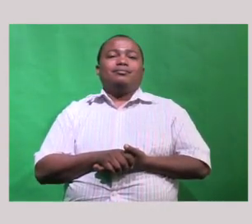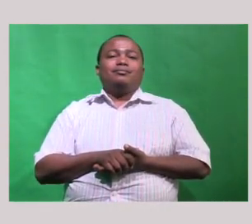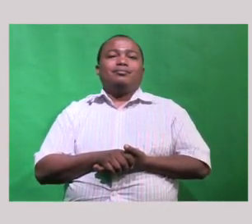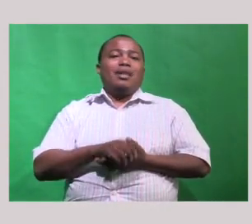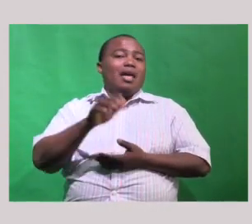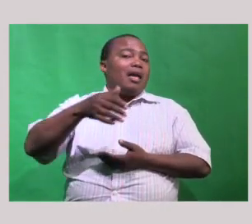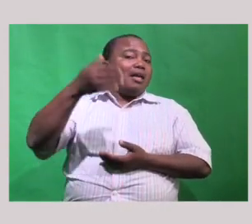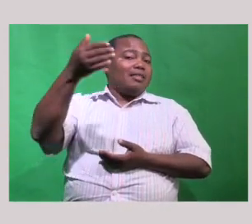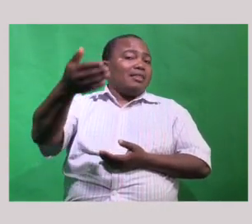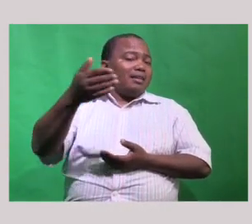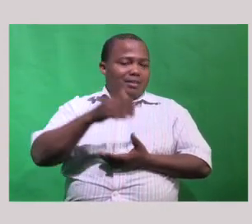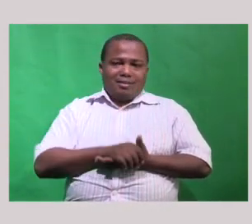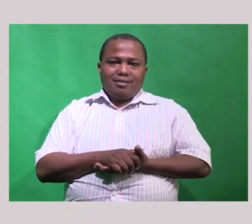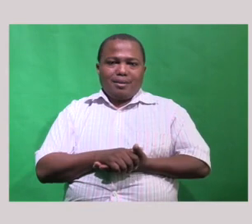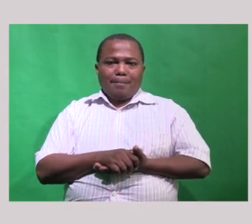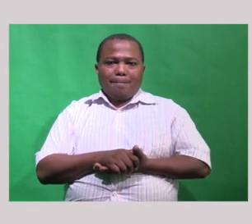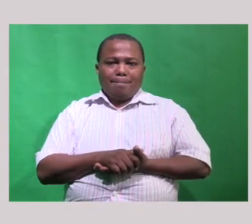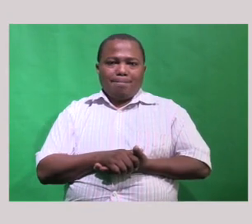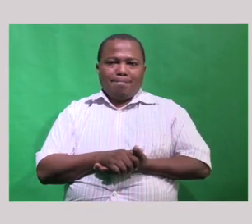Then,